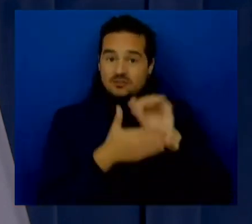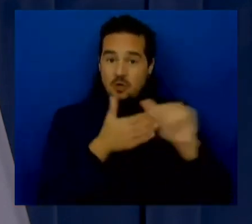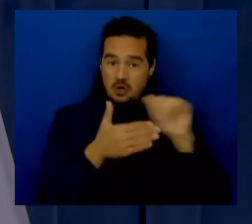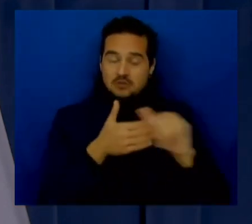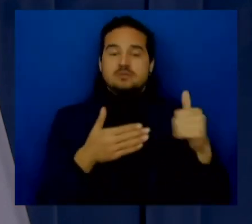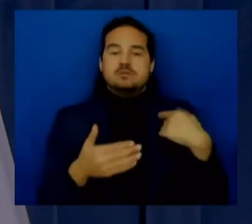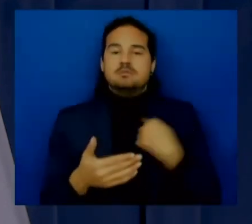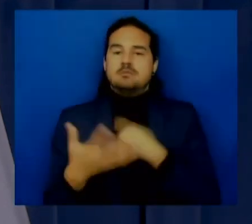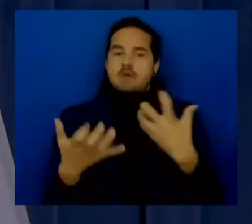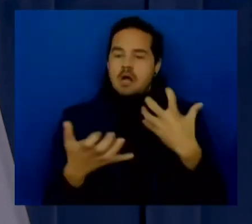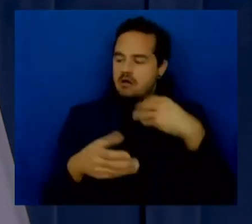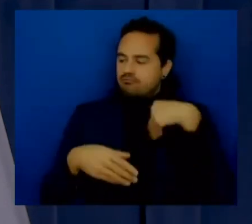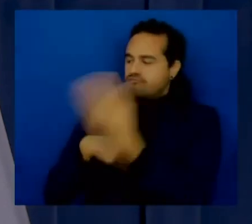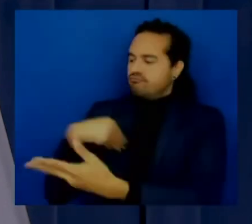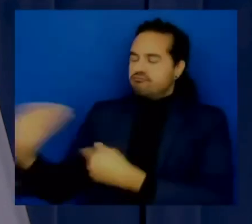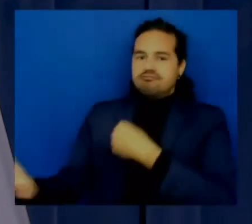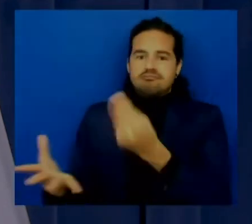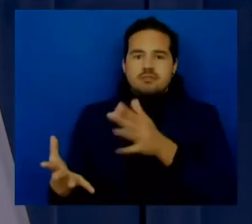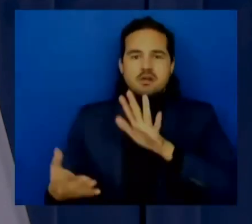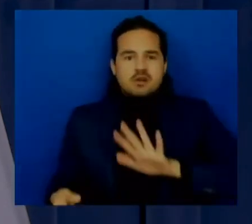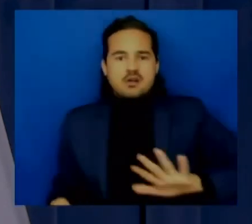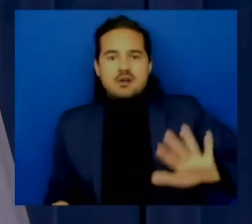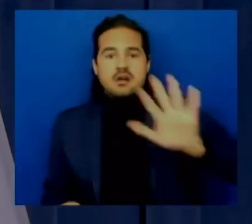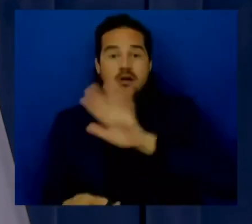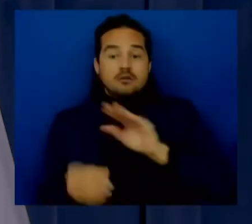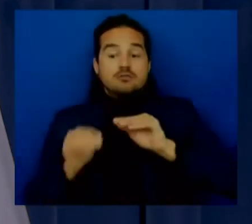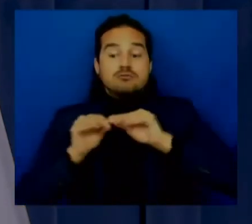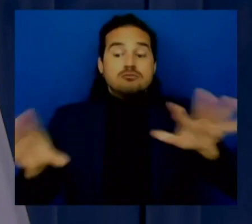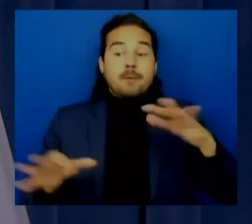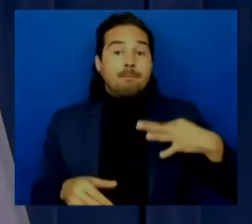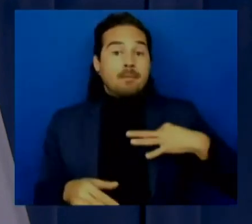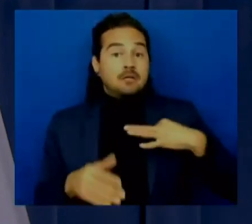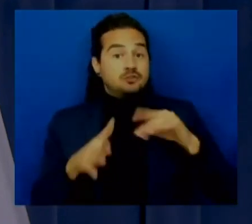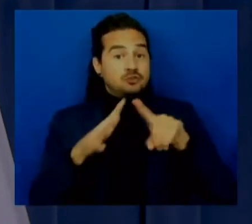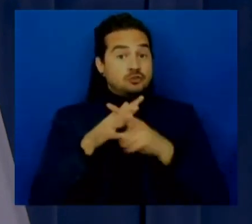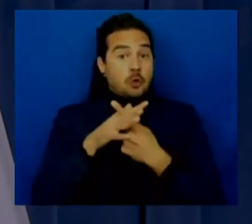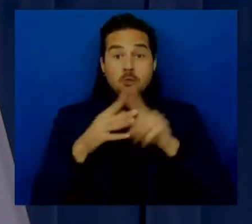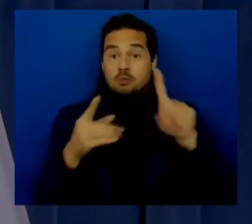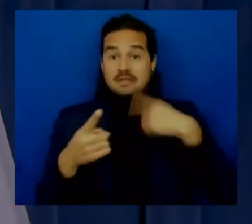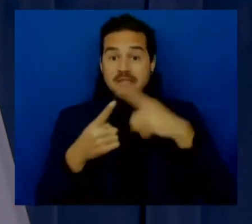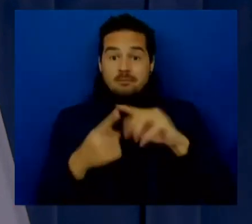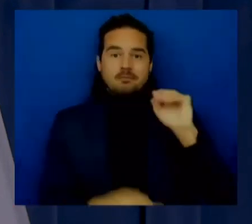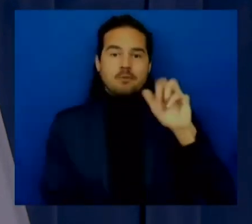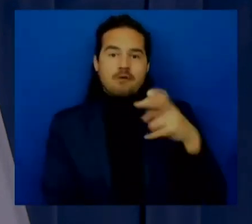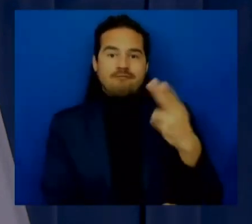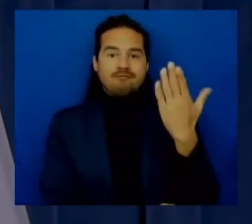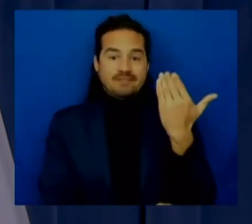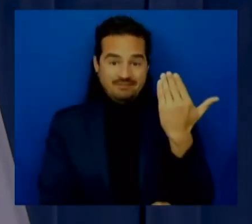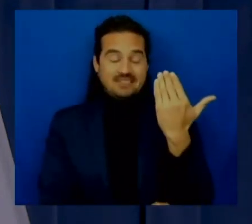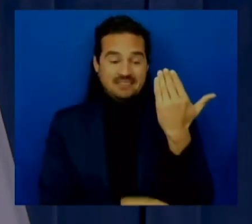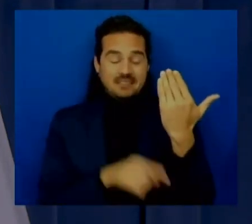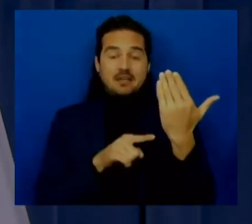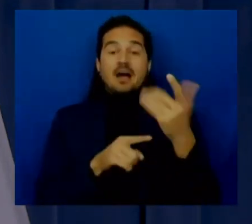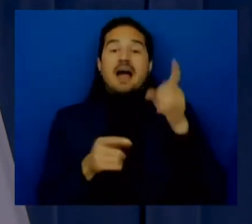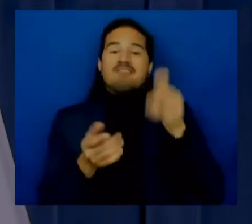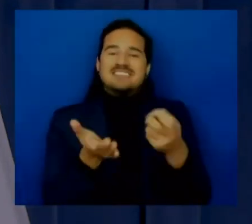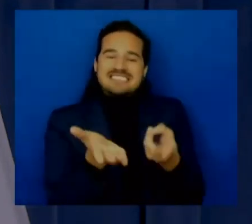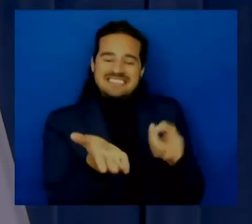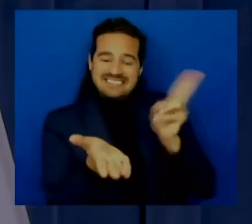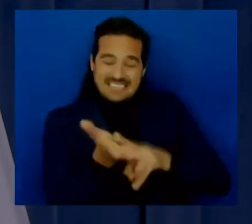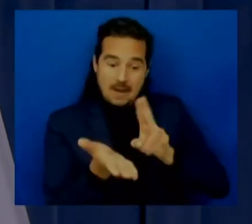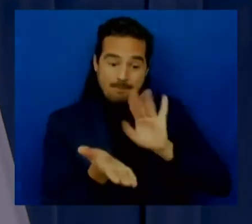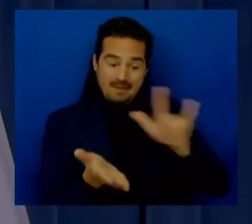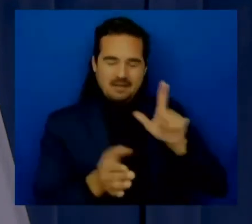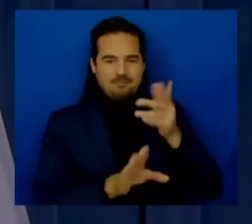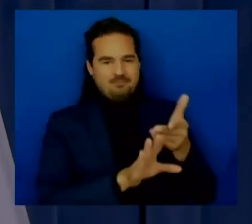sign require it before March 15th. We want to see those entitlement jurisdictions that are receiving the other $1.1 billion